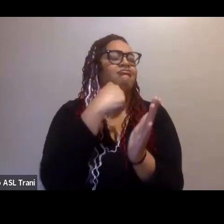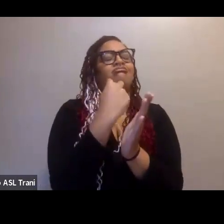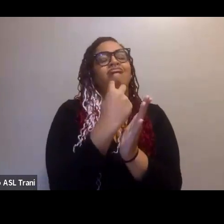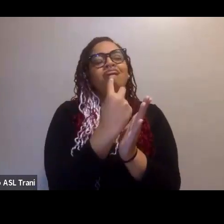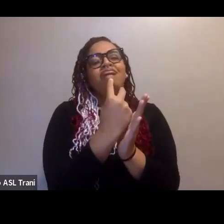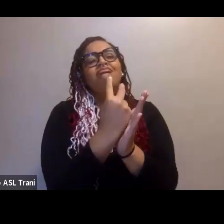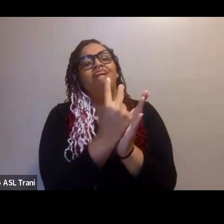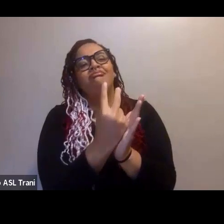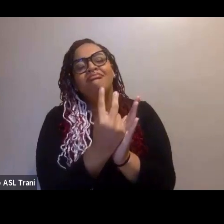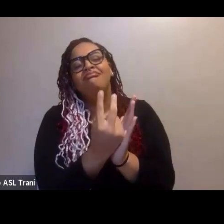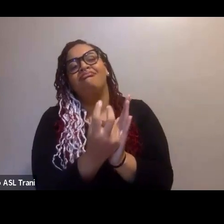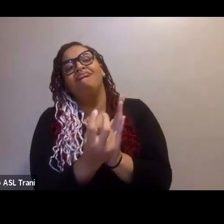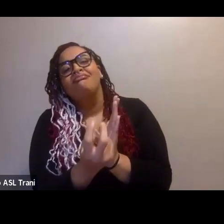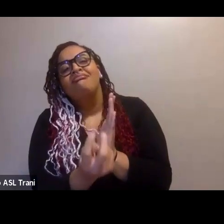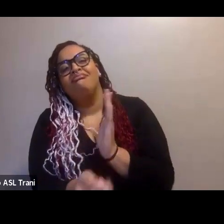down.